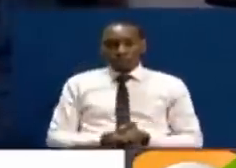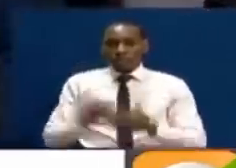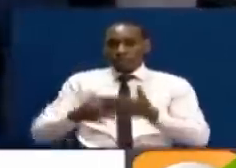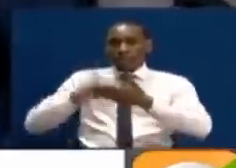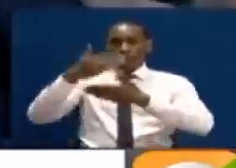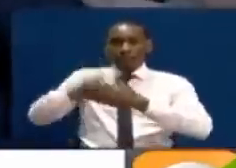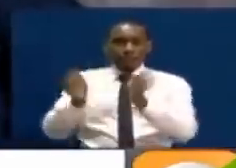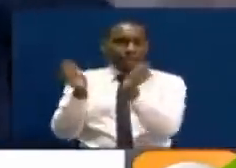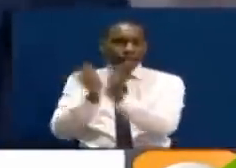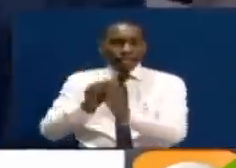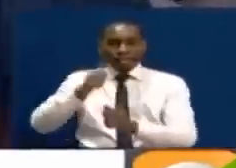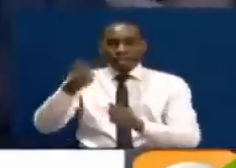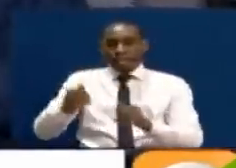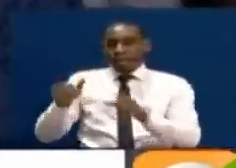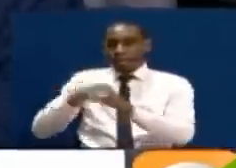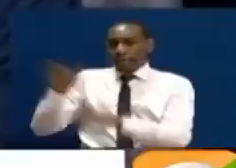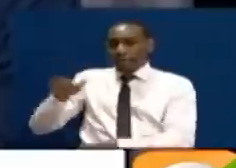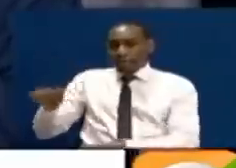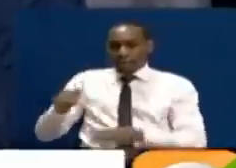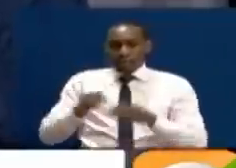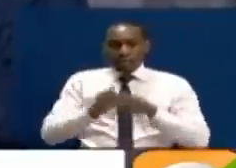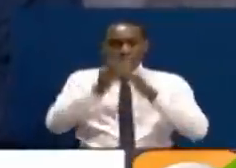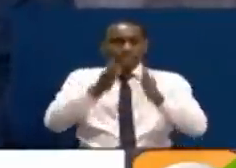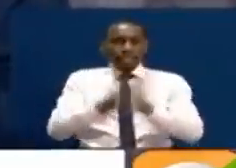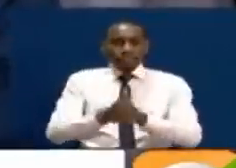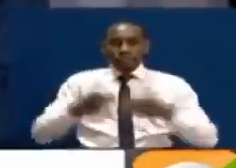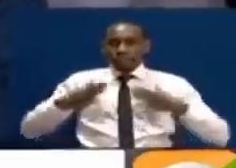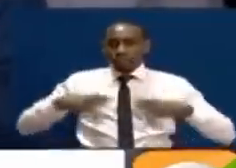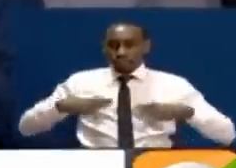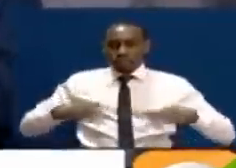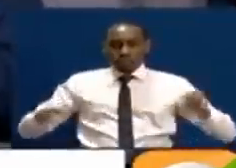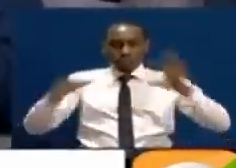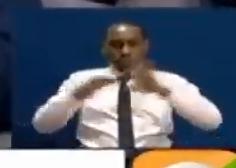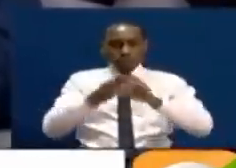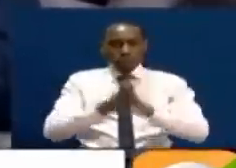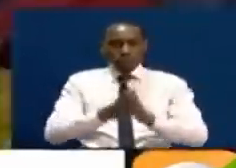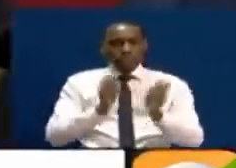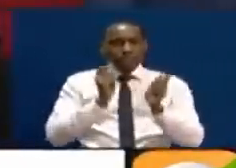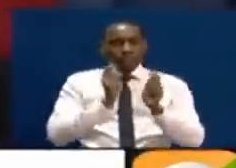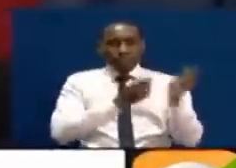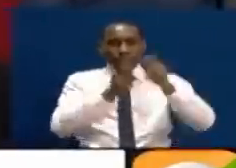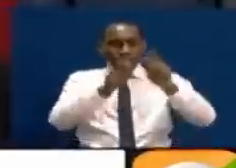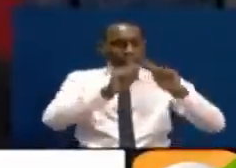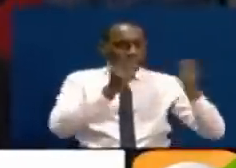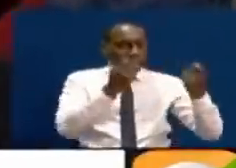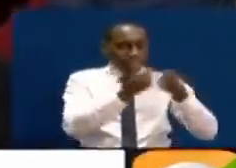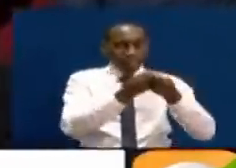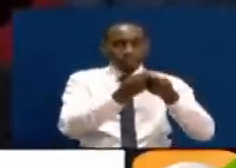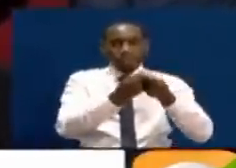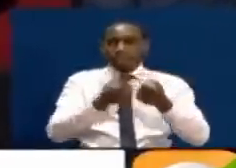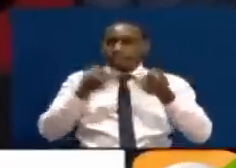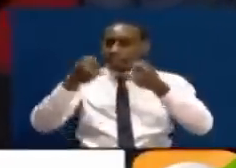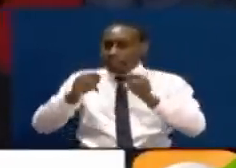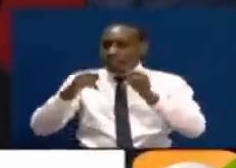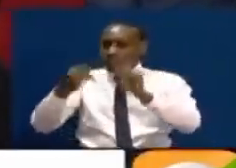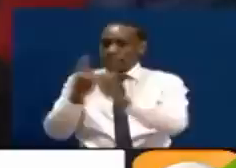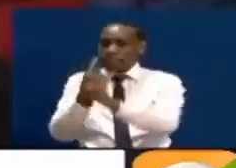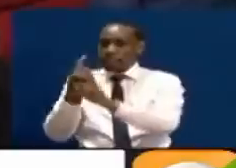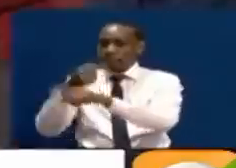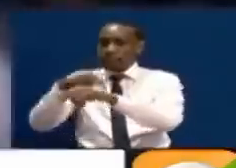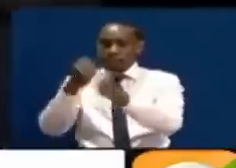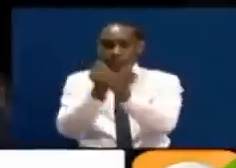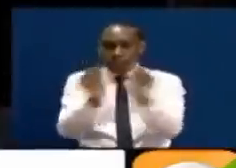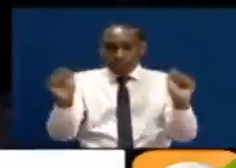After his arrest, fellow lawmakers, leaders and supporters, allied to the Tanga Tanga faction, made several attempts to secure his